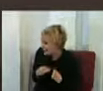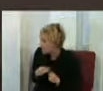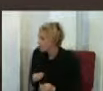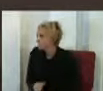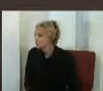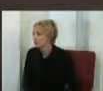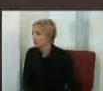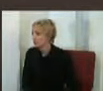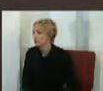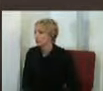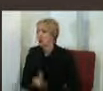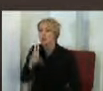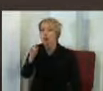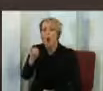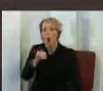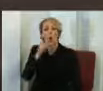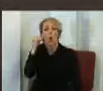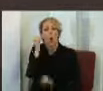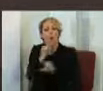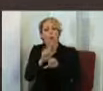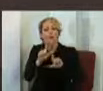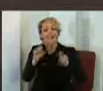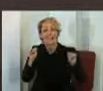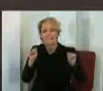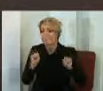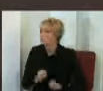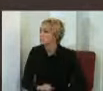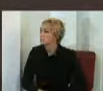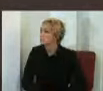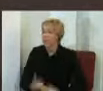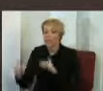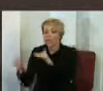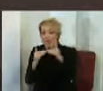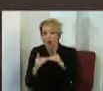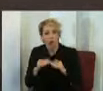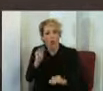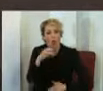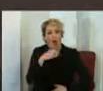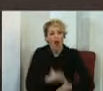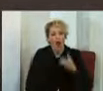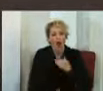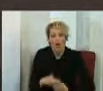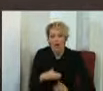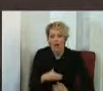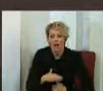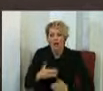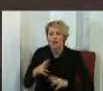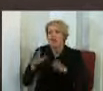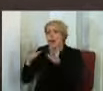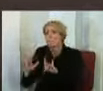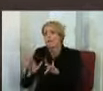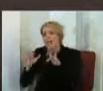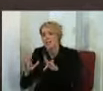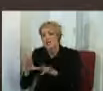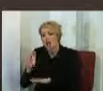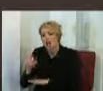Accepting. No homeless. No hunger. Equality. Compassionate.